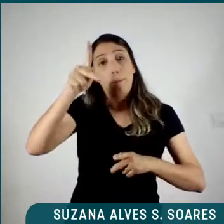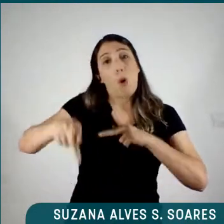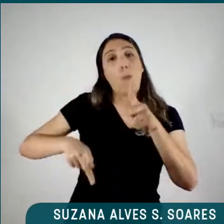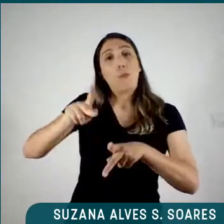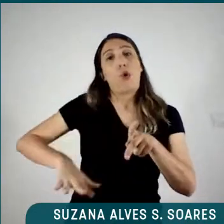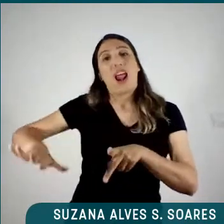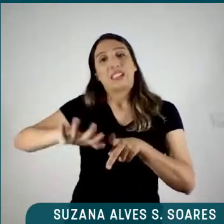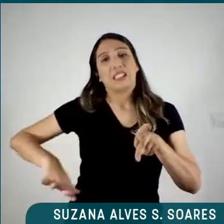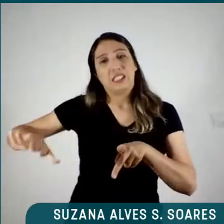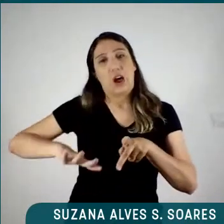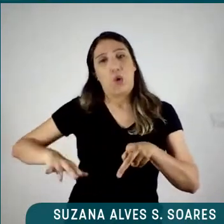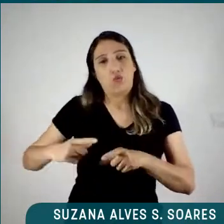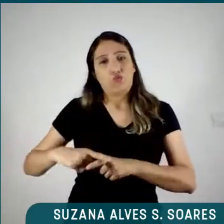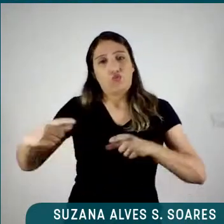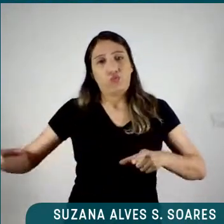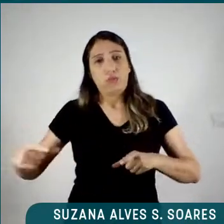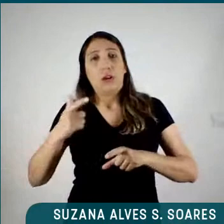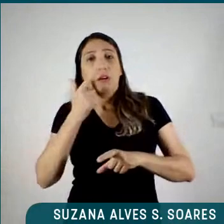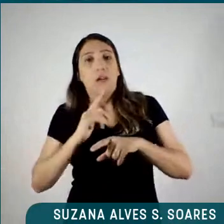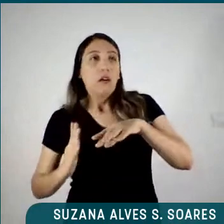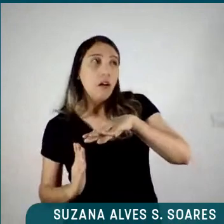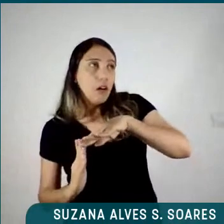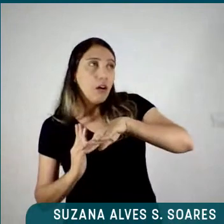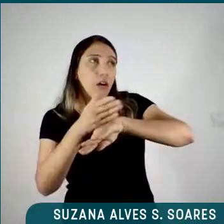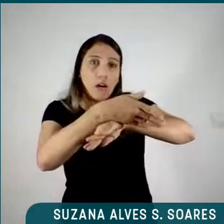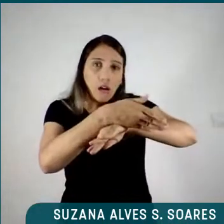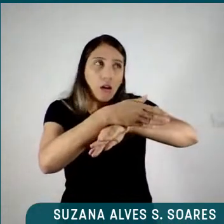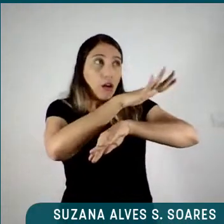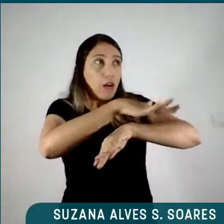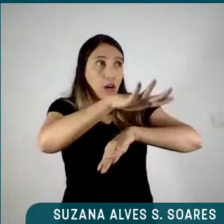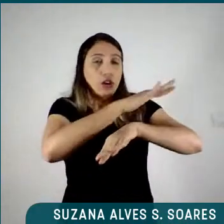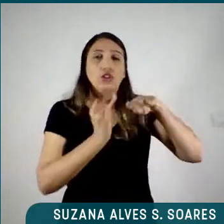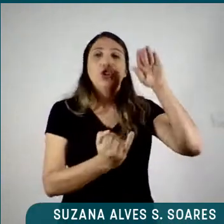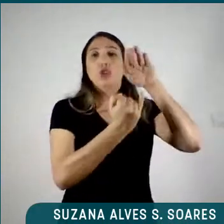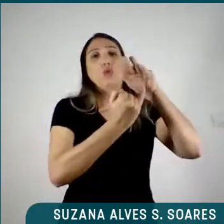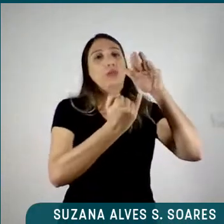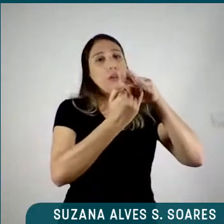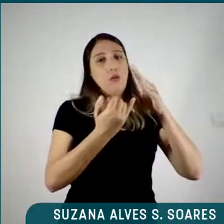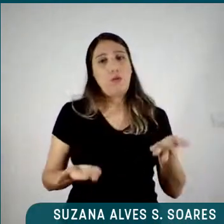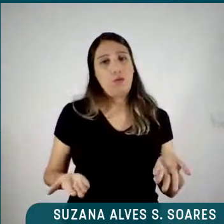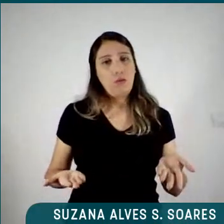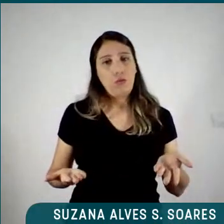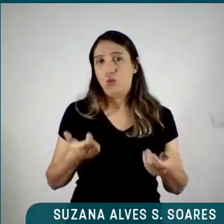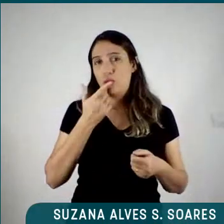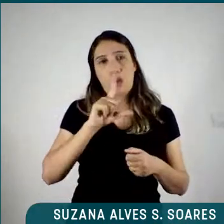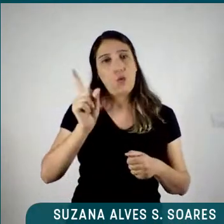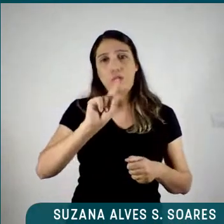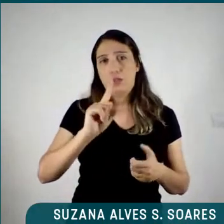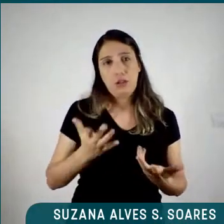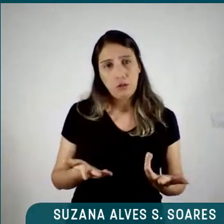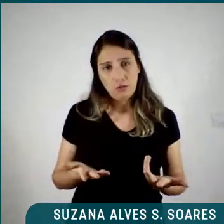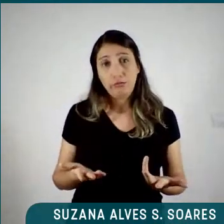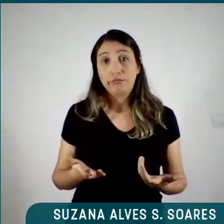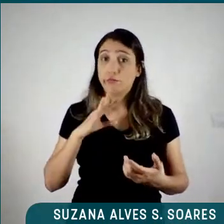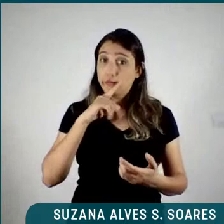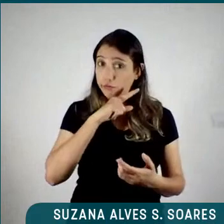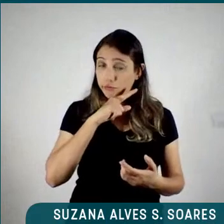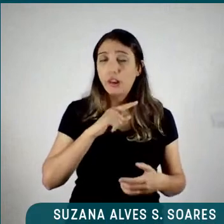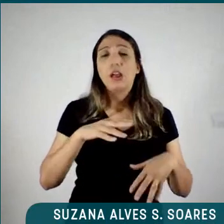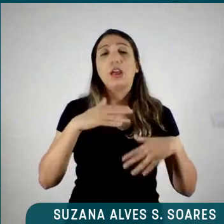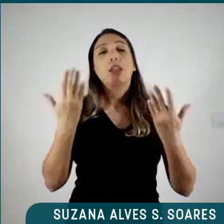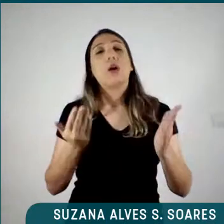because Sim, we sim. can see that the population in a general way is not having access to that institution.